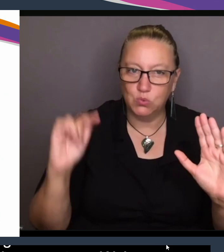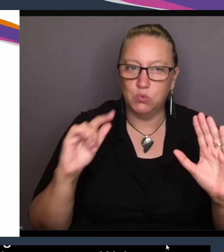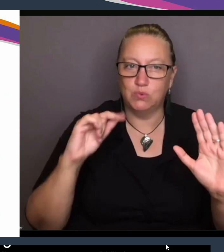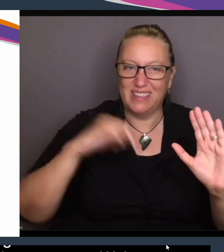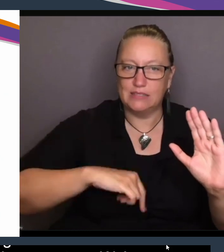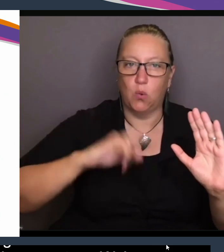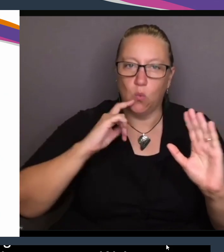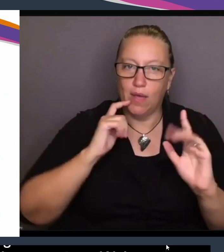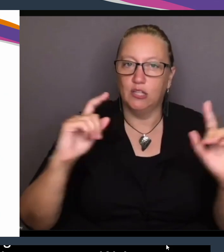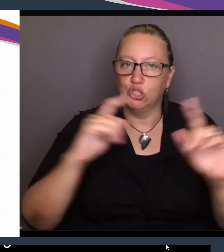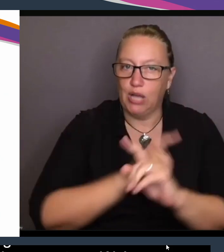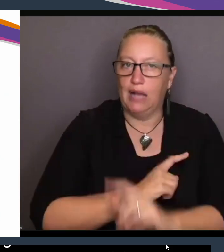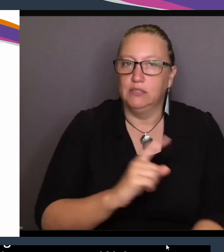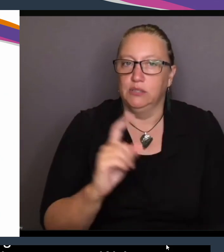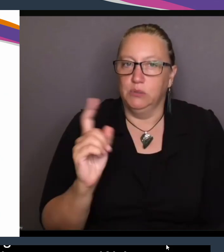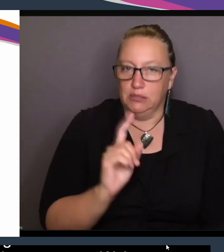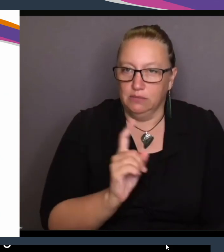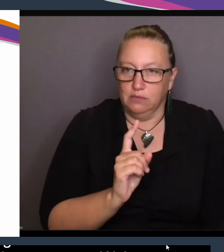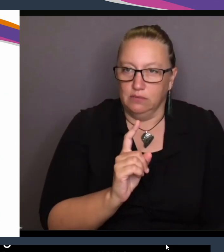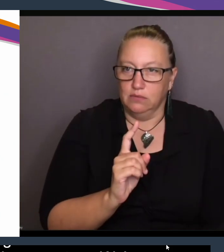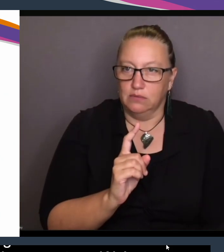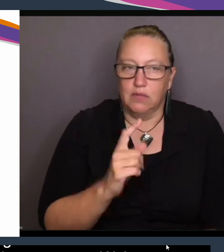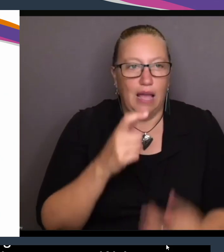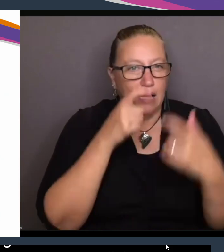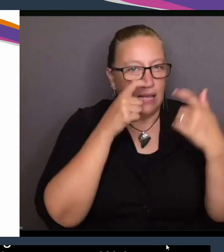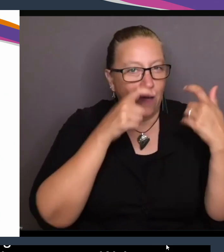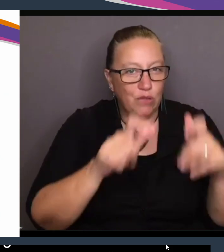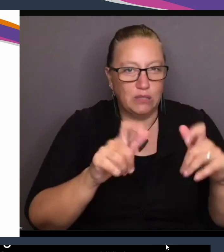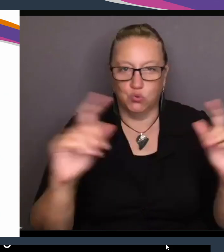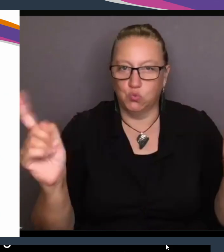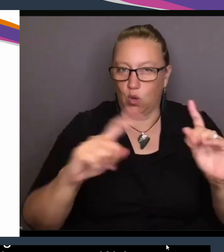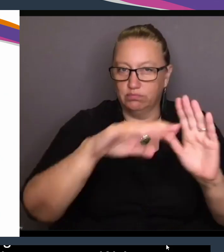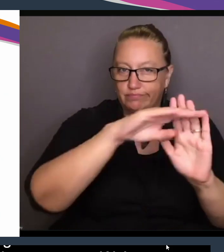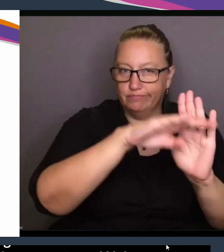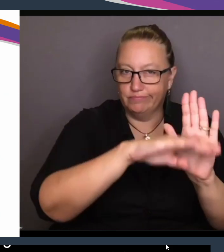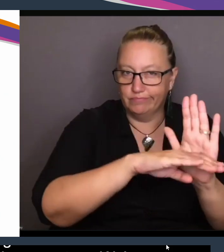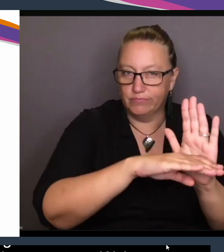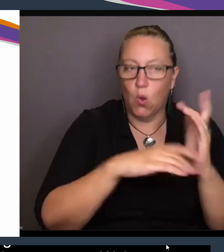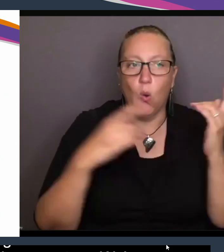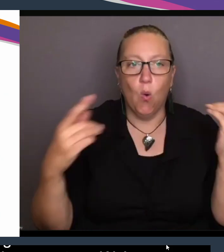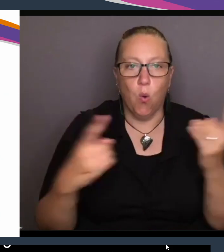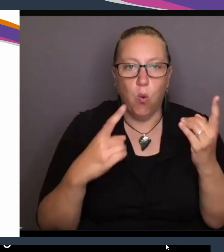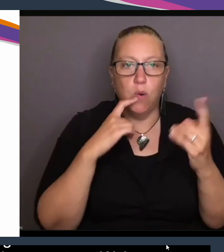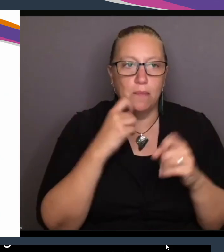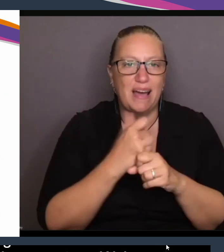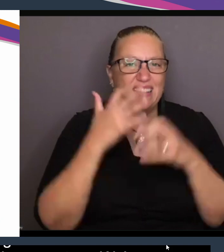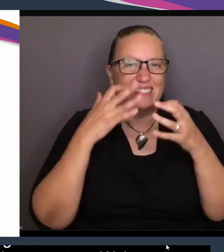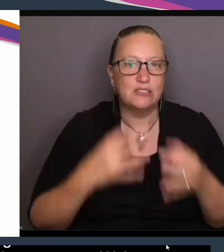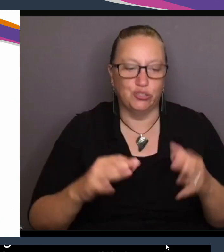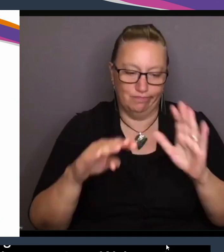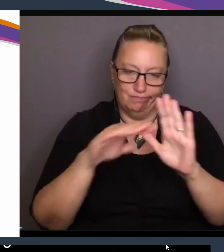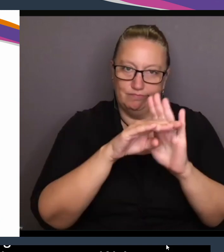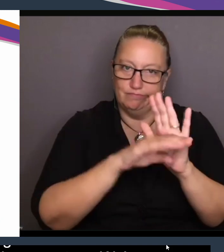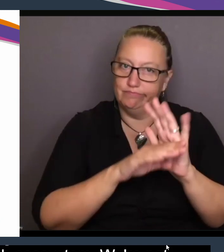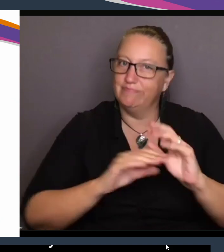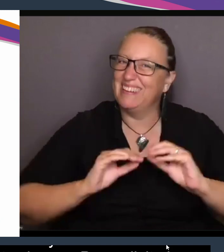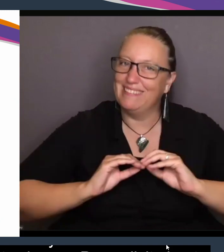be explicit about governance, and be explicit about who holds decision-making power.